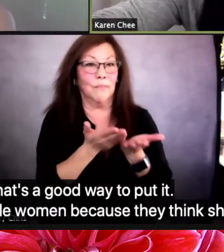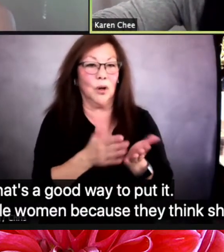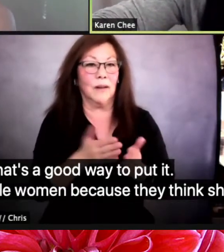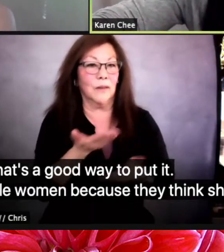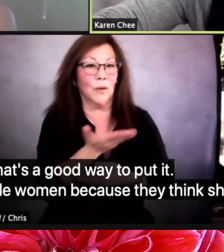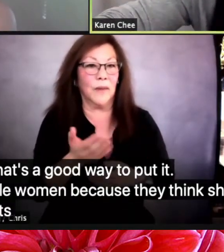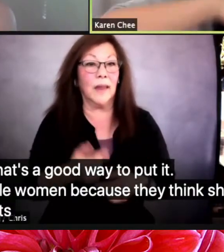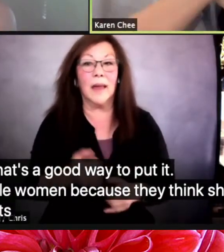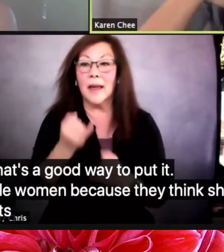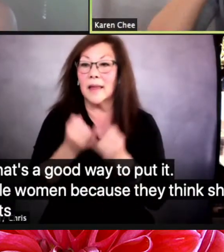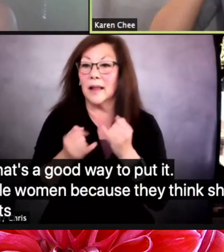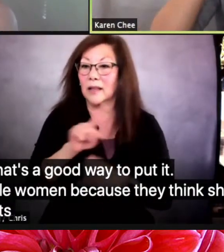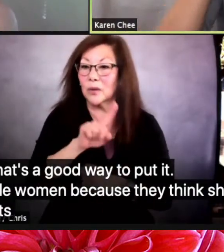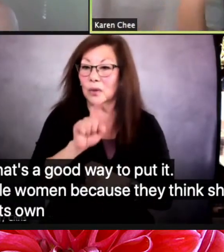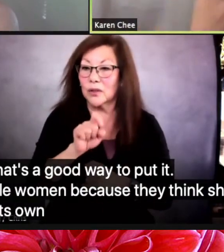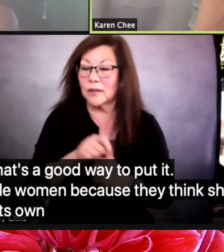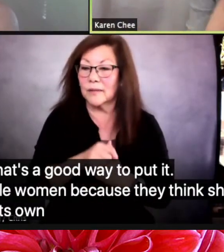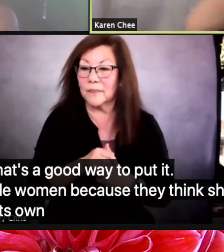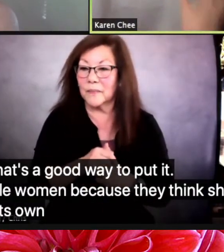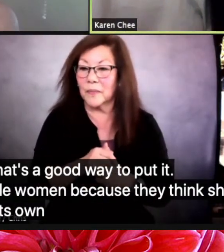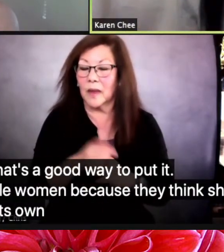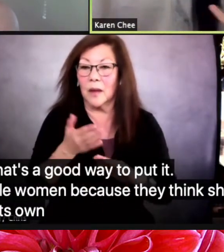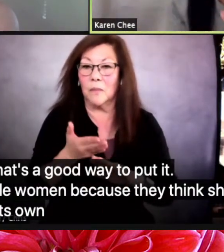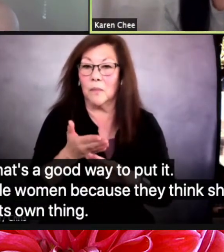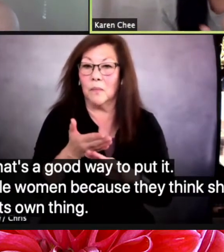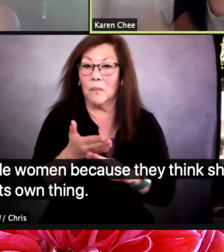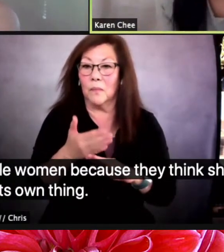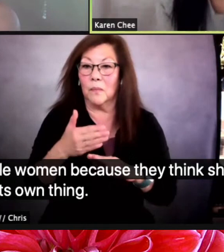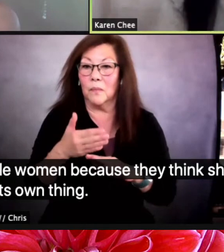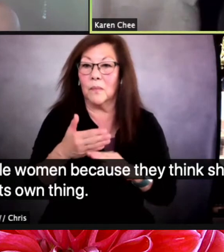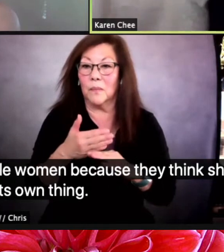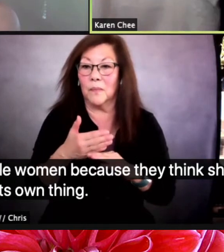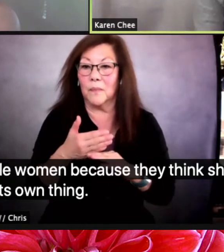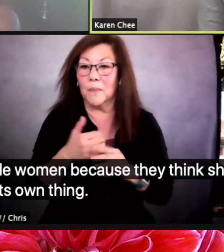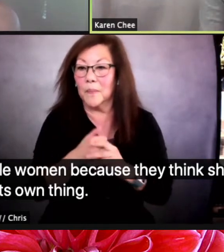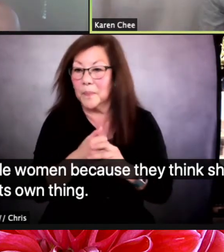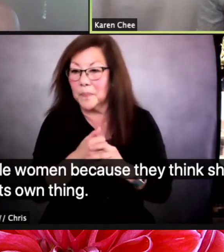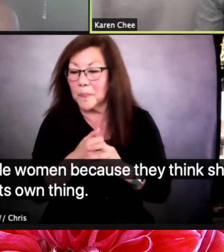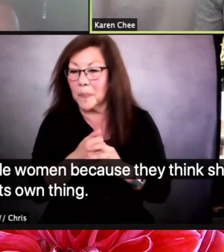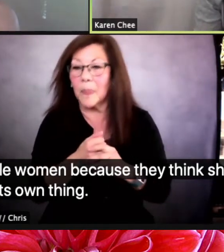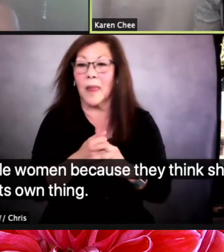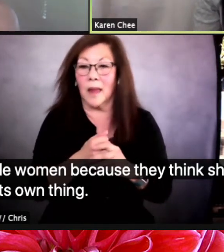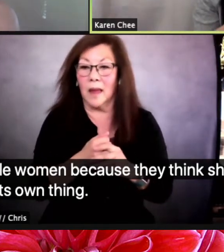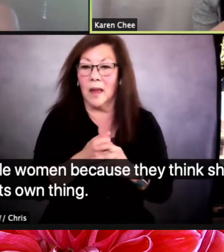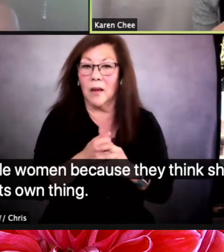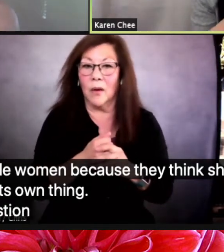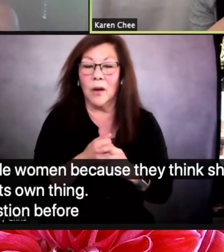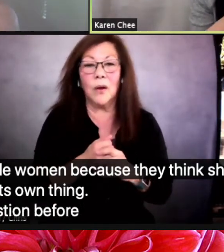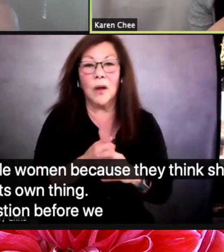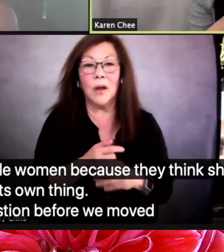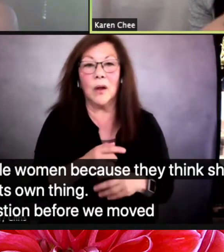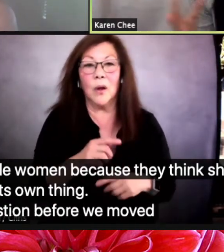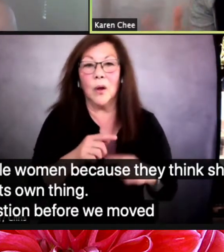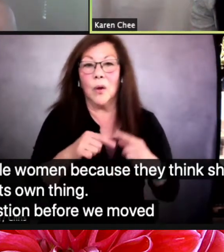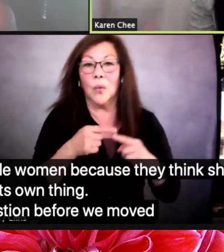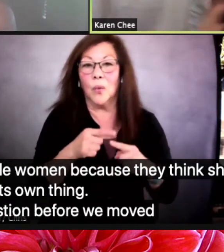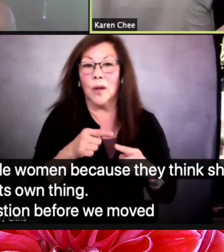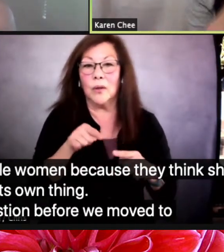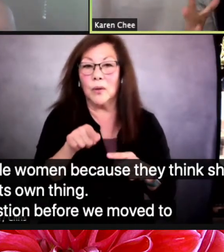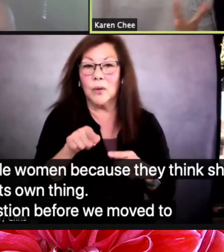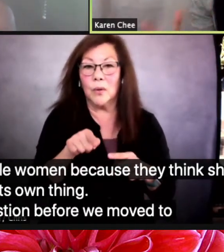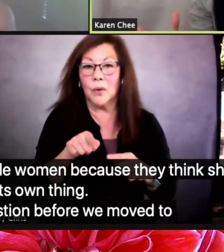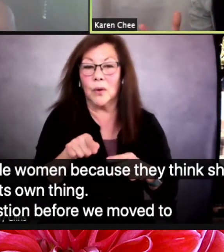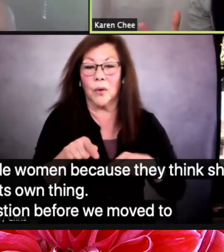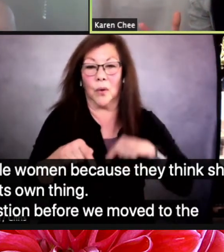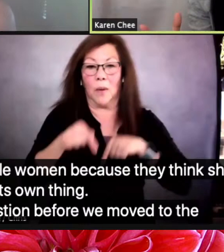the last question for me before we move on to questions from the audience is when you're actually going back through